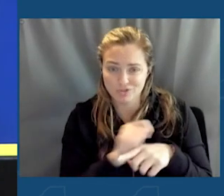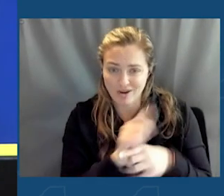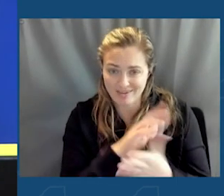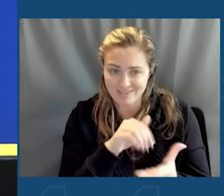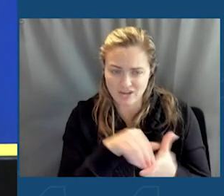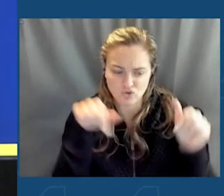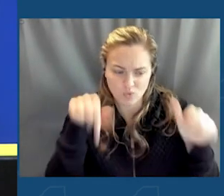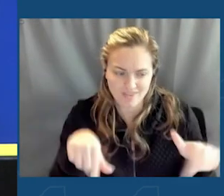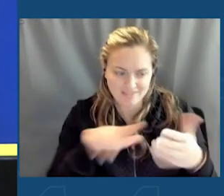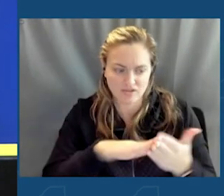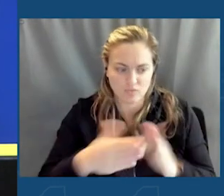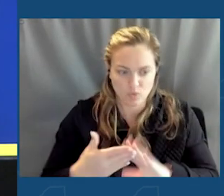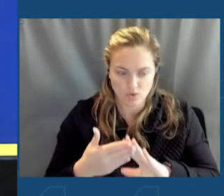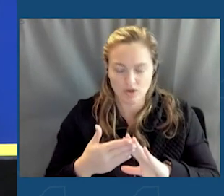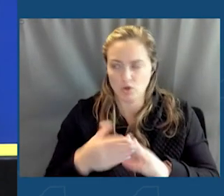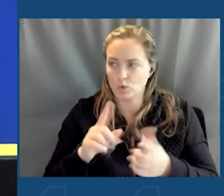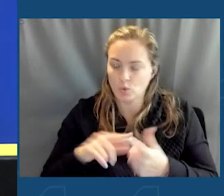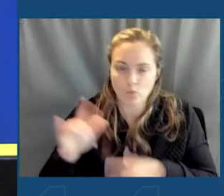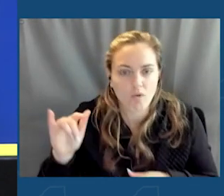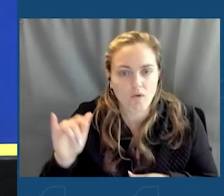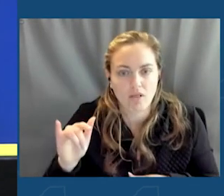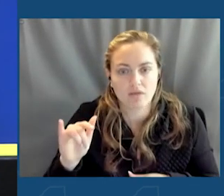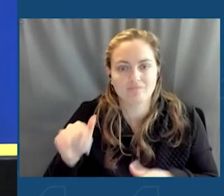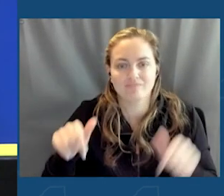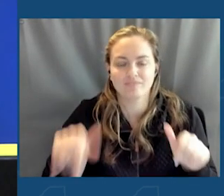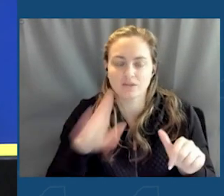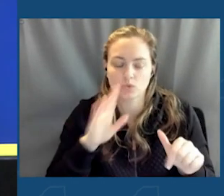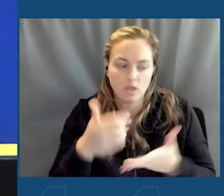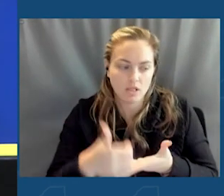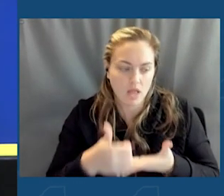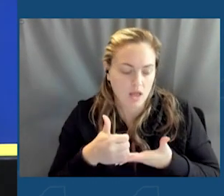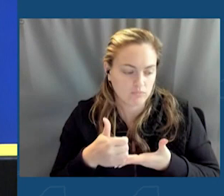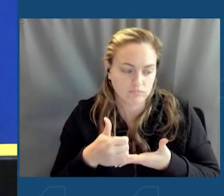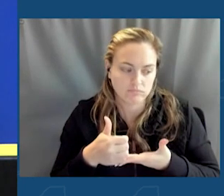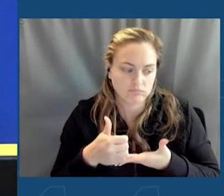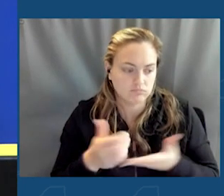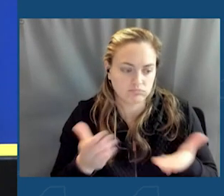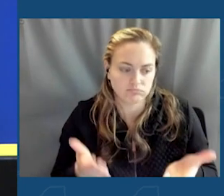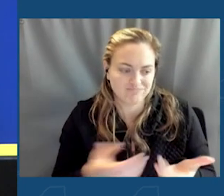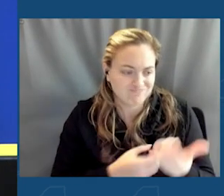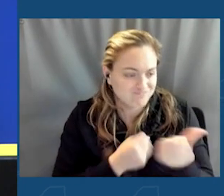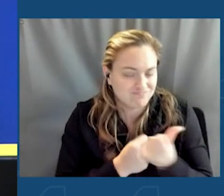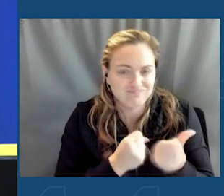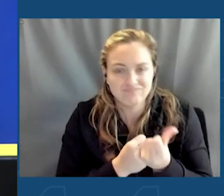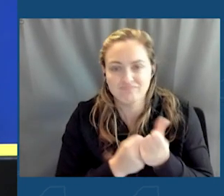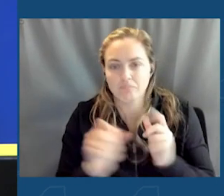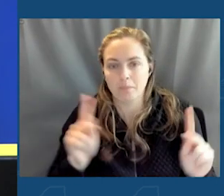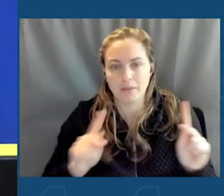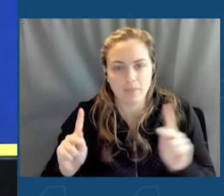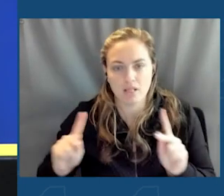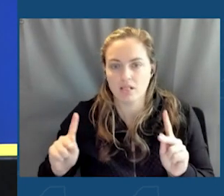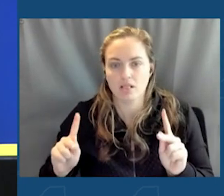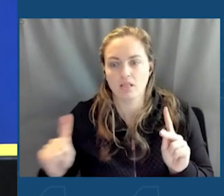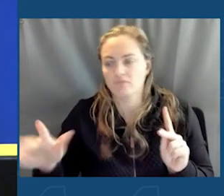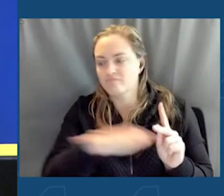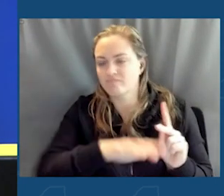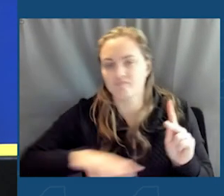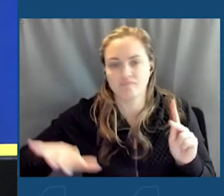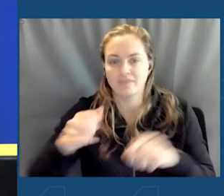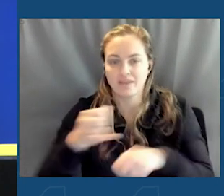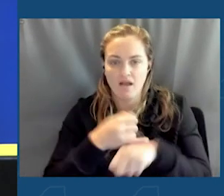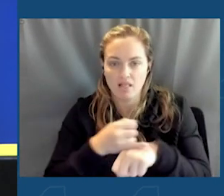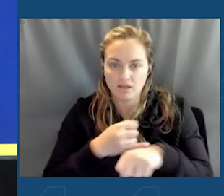to Long Island, of course, because this is going to help lift people all across our island and